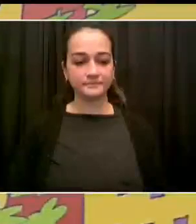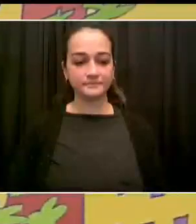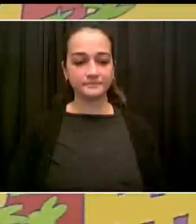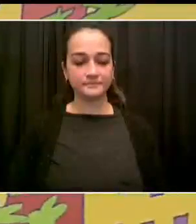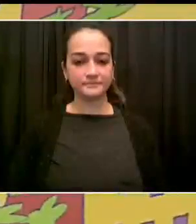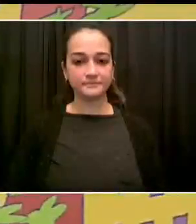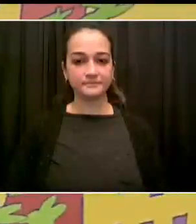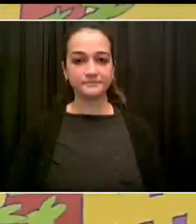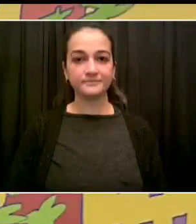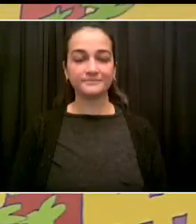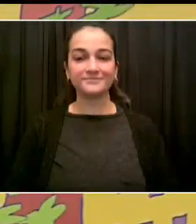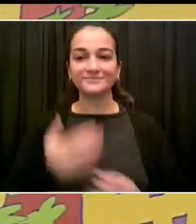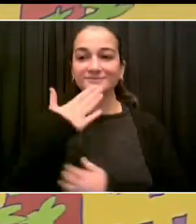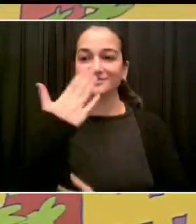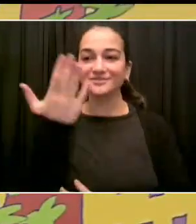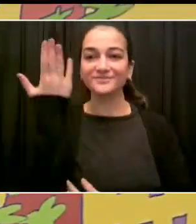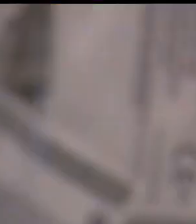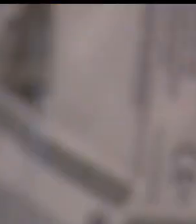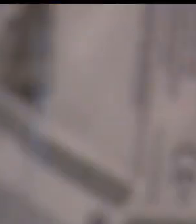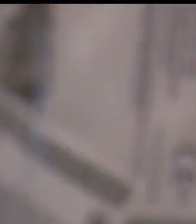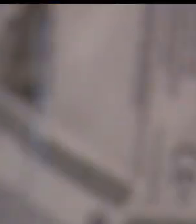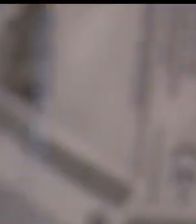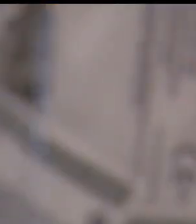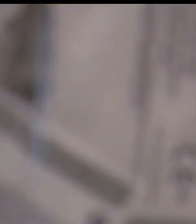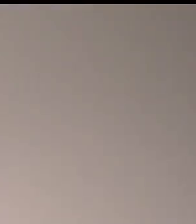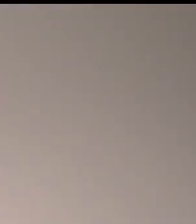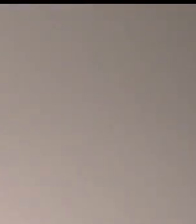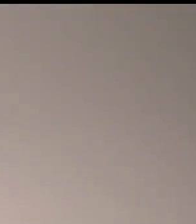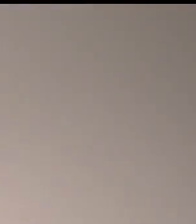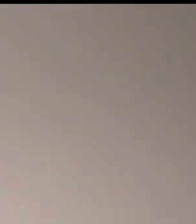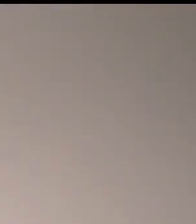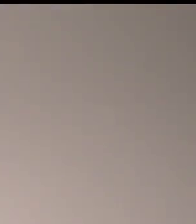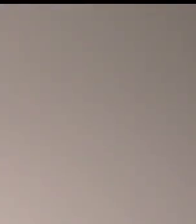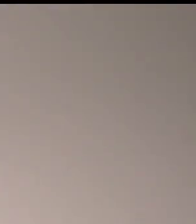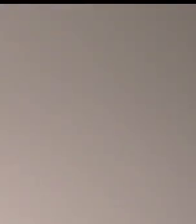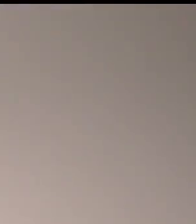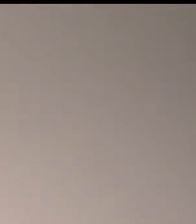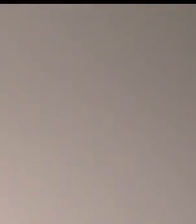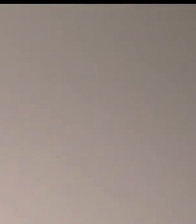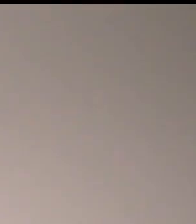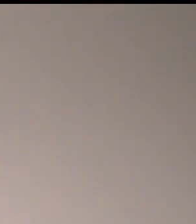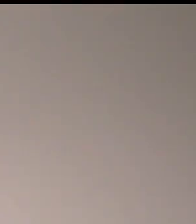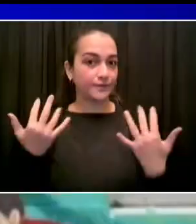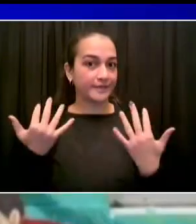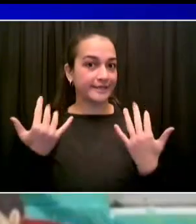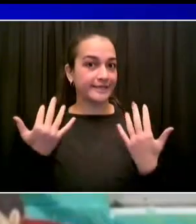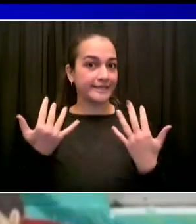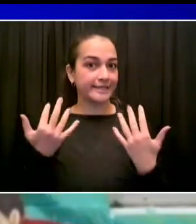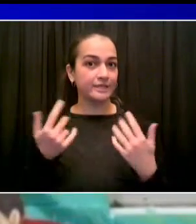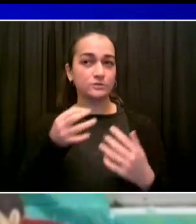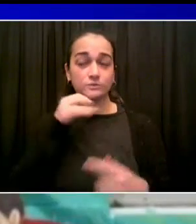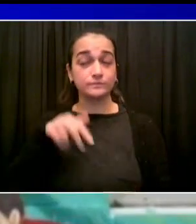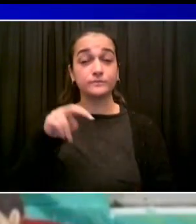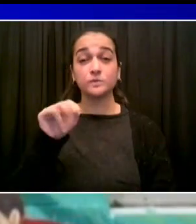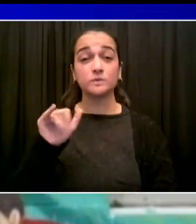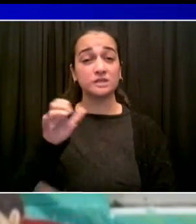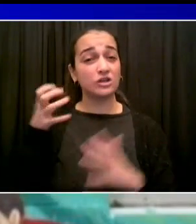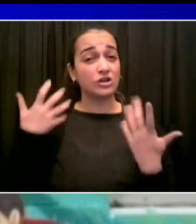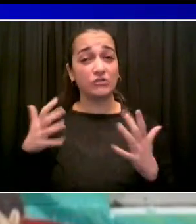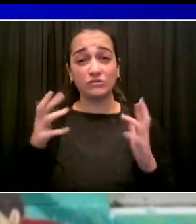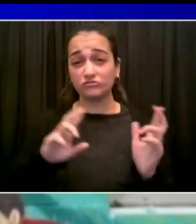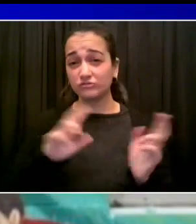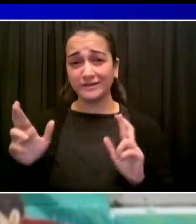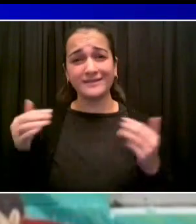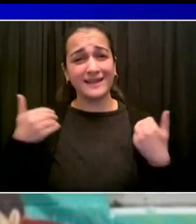In his daily briefing, Mayor de Blasio again said the city is ready for the next major vaccination campaign. Within 24 hours of